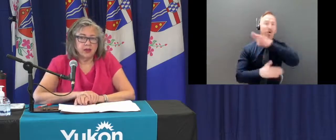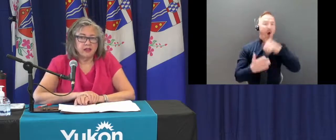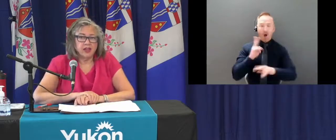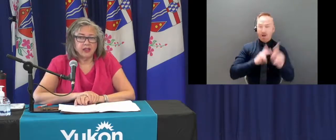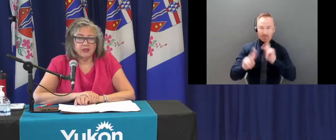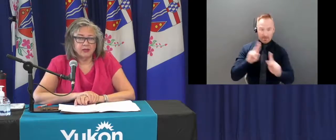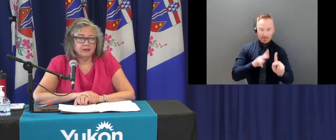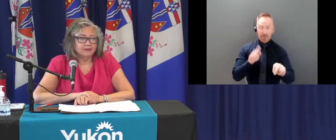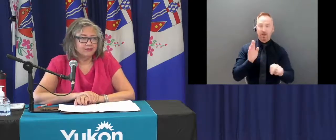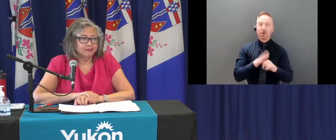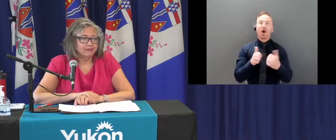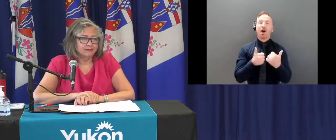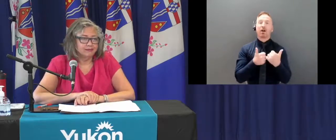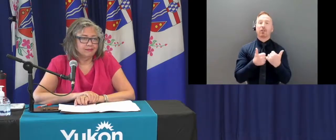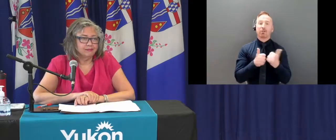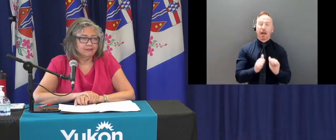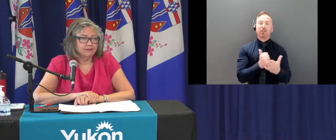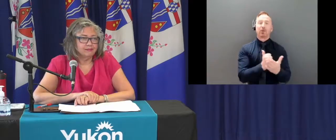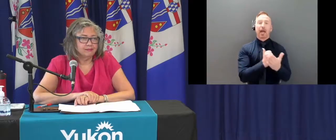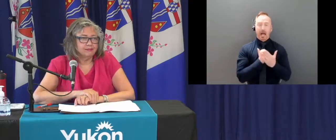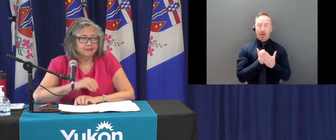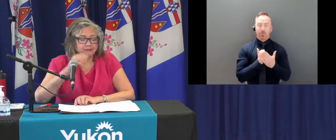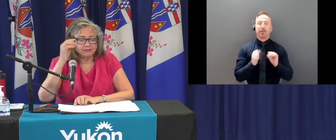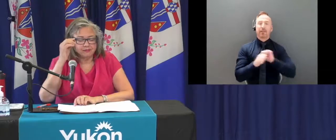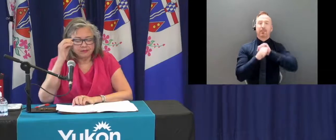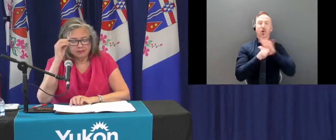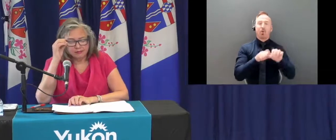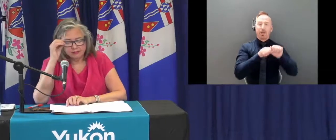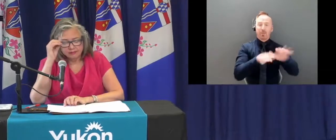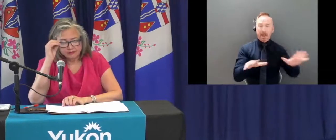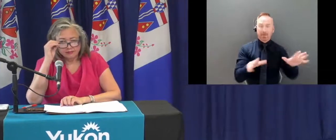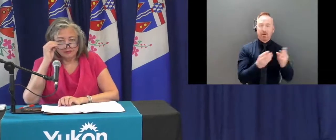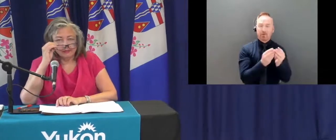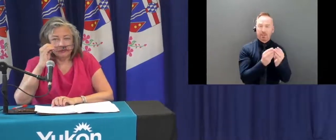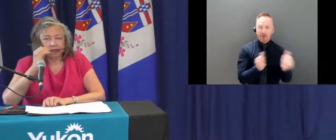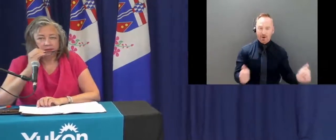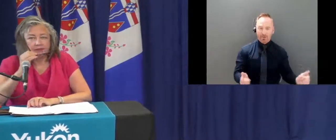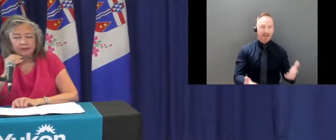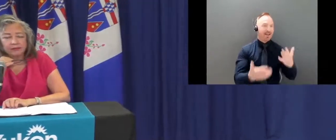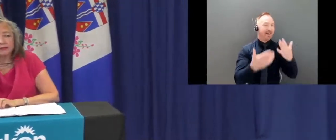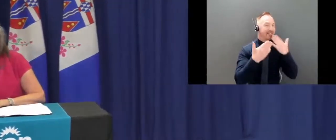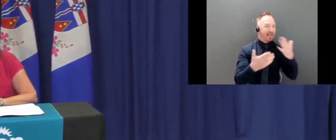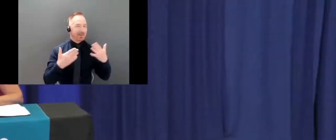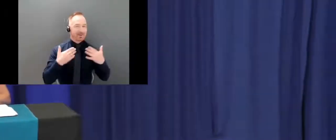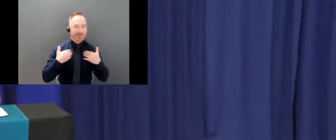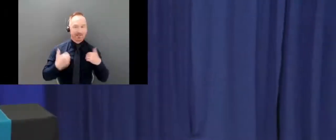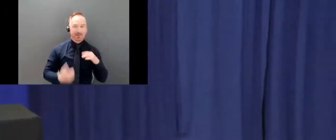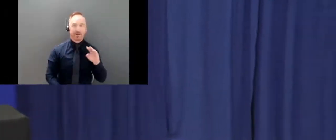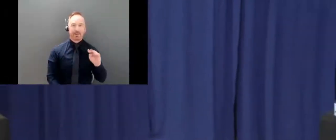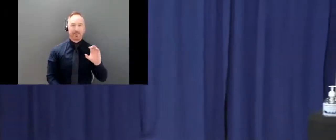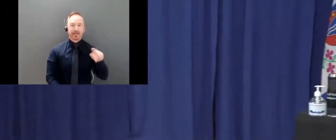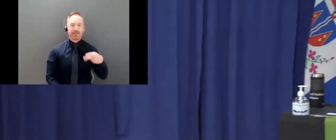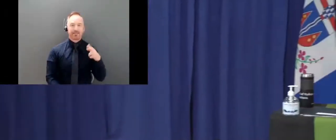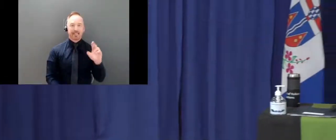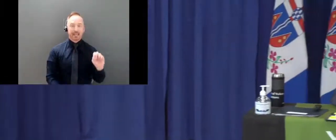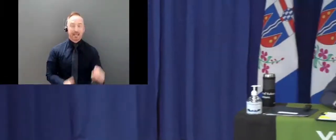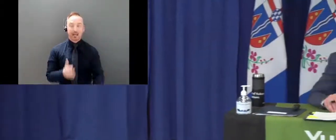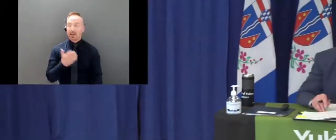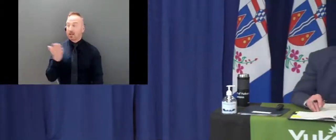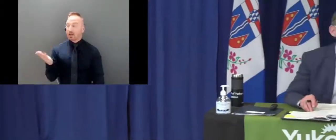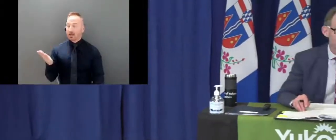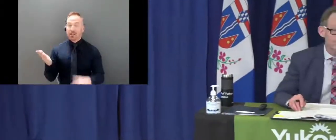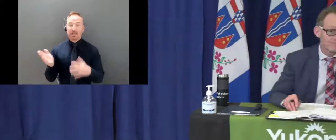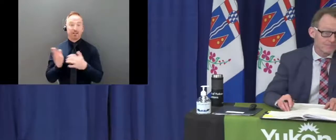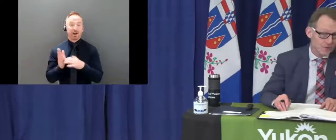us end this wave. Thank you. Thank you, Minister McPhee. Dr. Henley? Thank you, Pat. Thank you, Minister